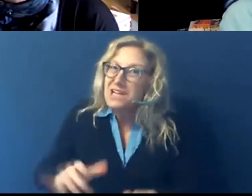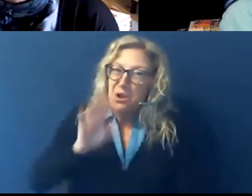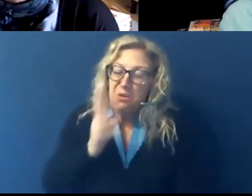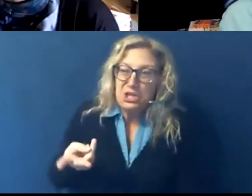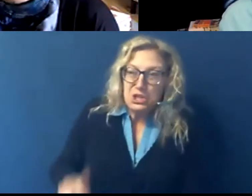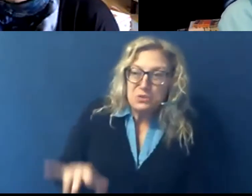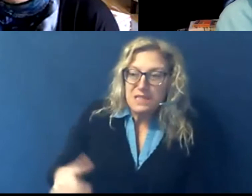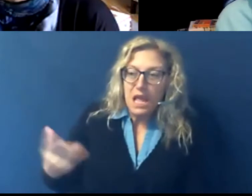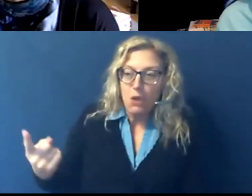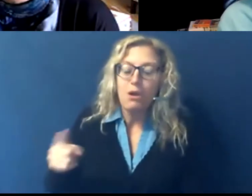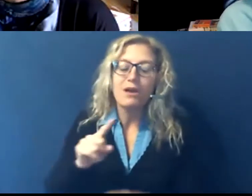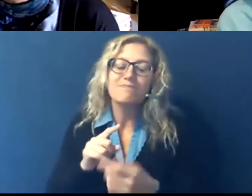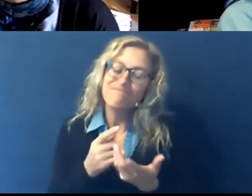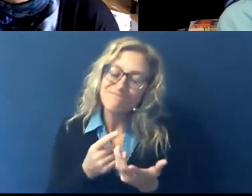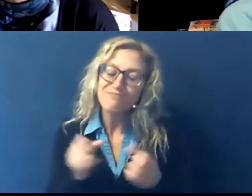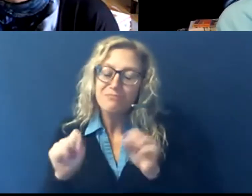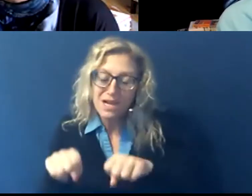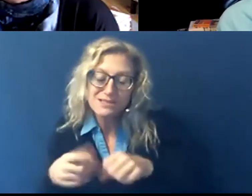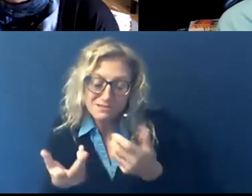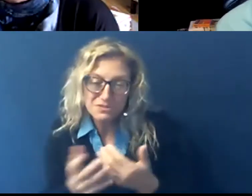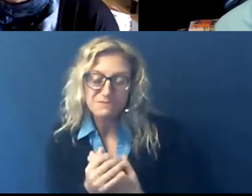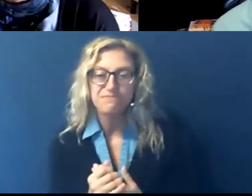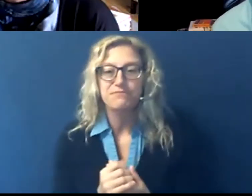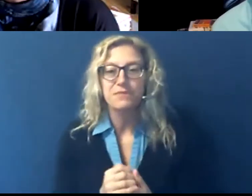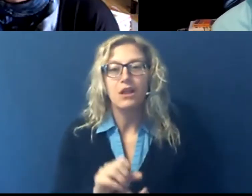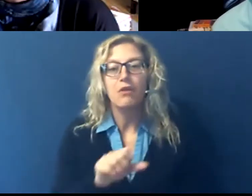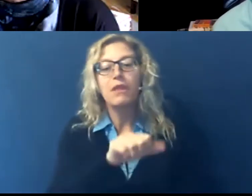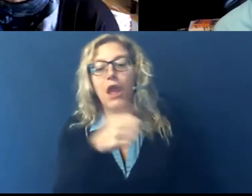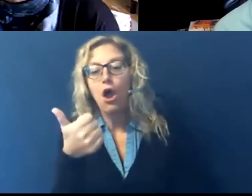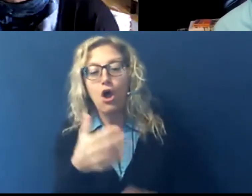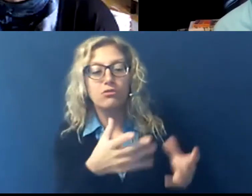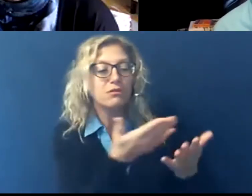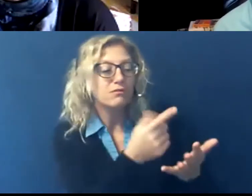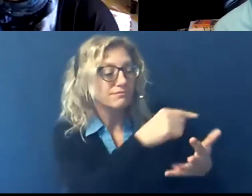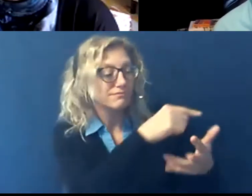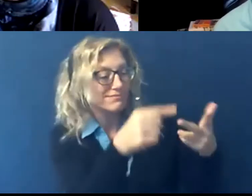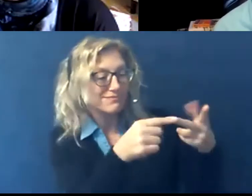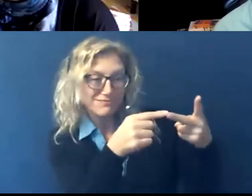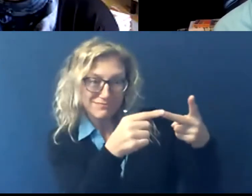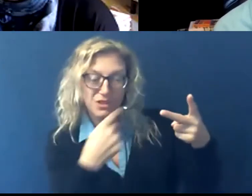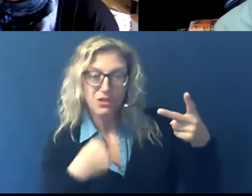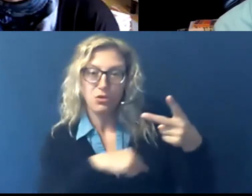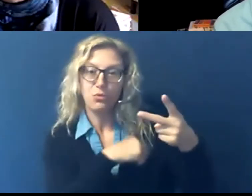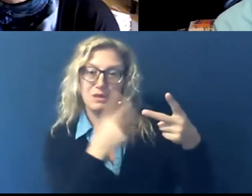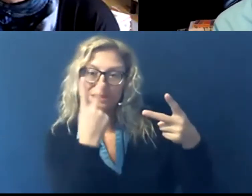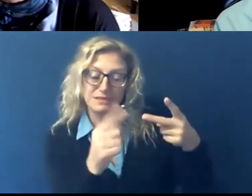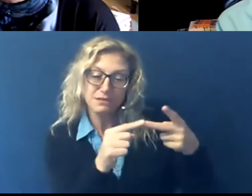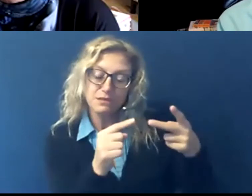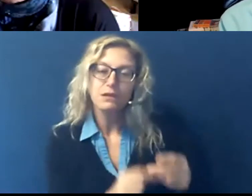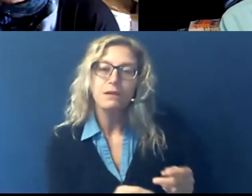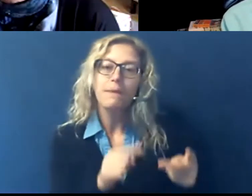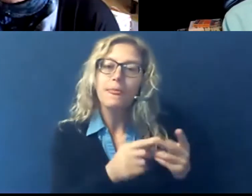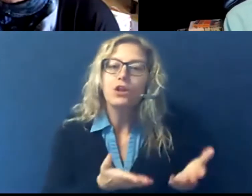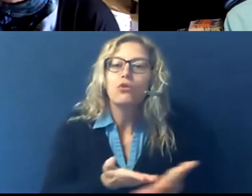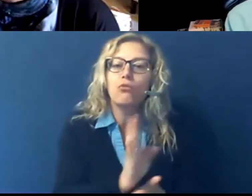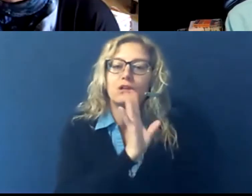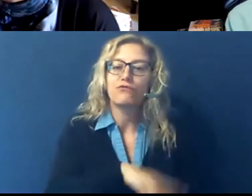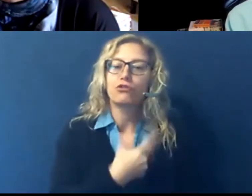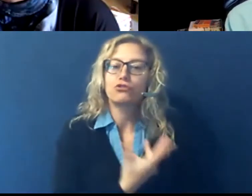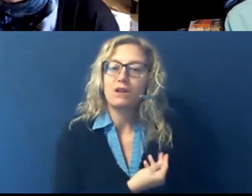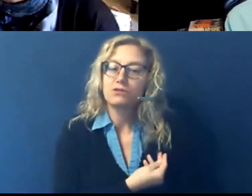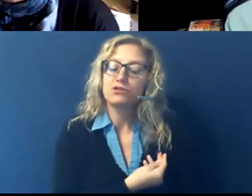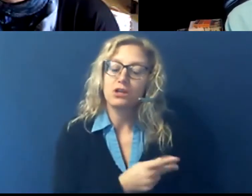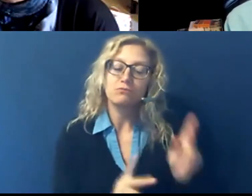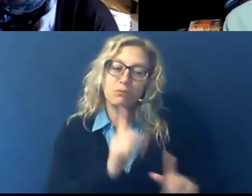a narrower way. The other bucket of cases coming up are cases about the rights of transgender people to